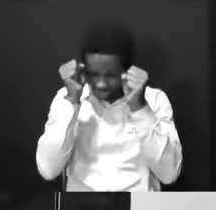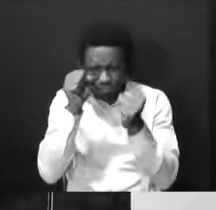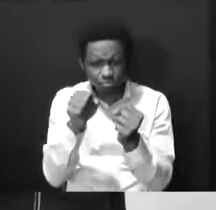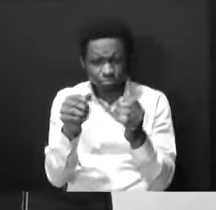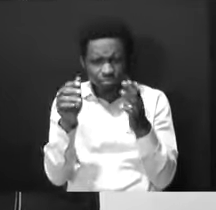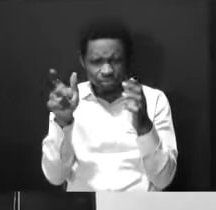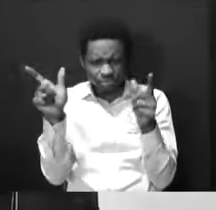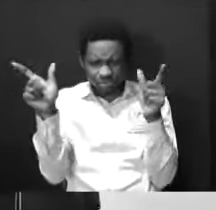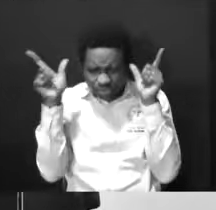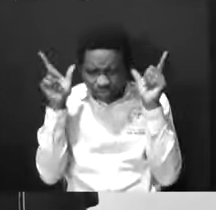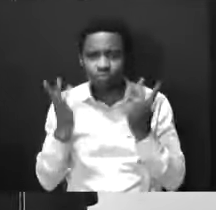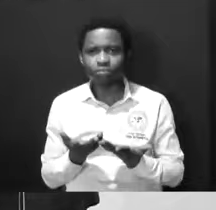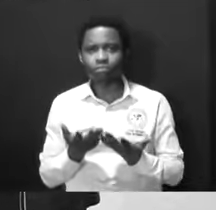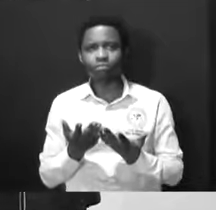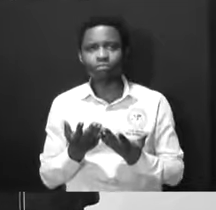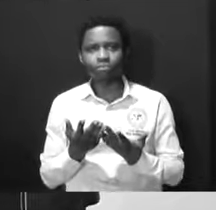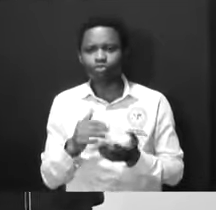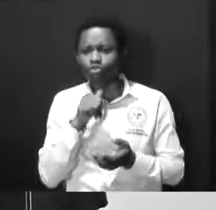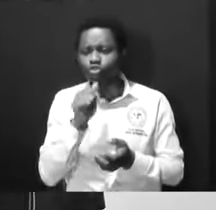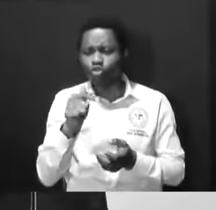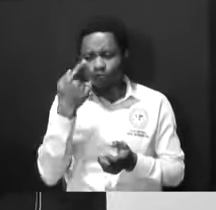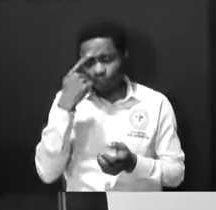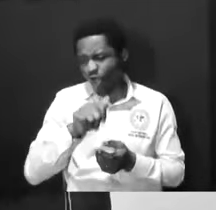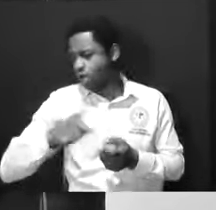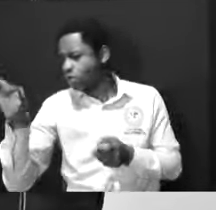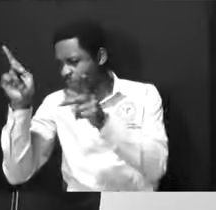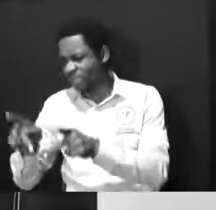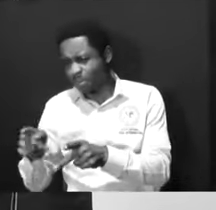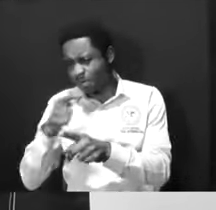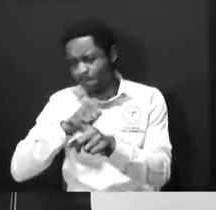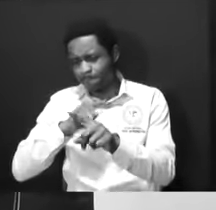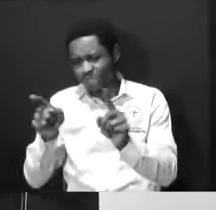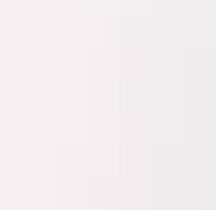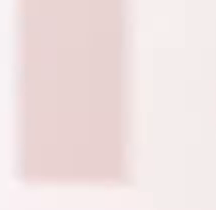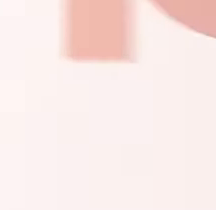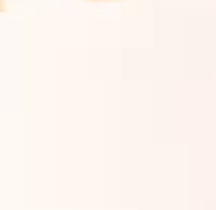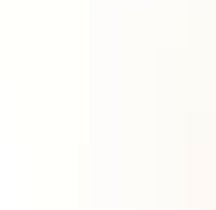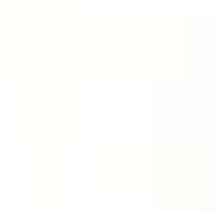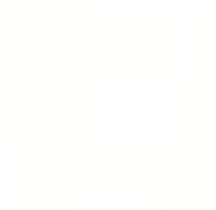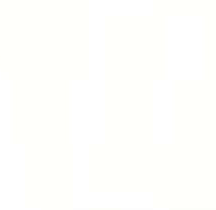it's not for that person, it is for you.